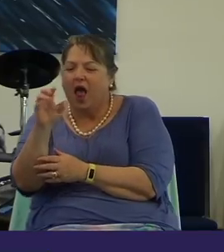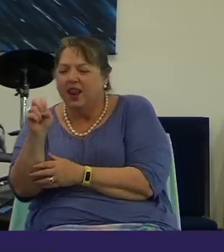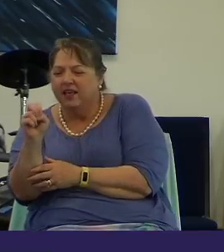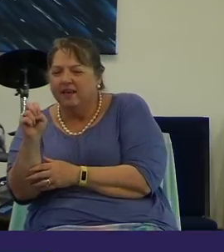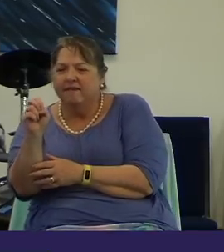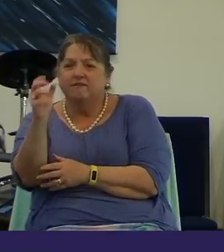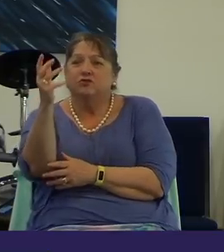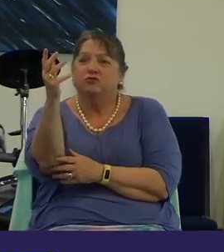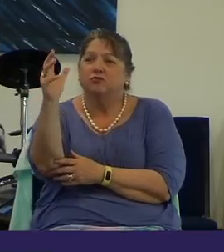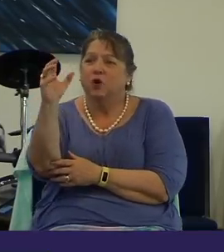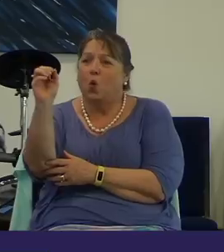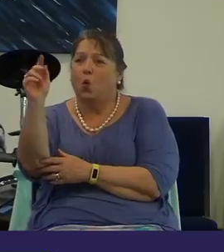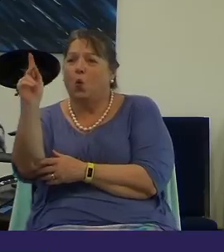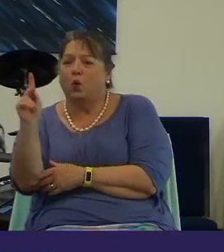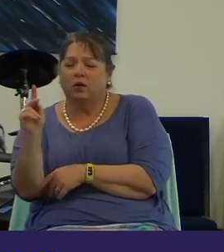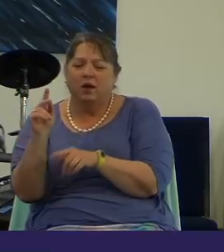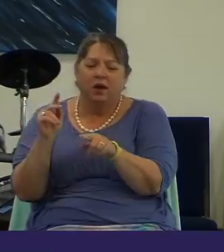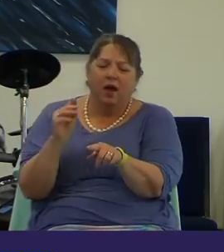he had